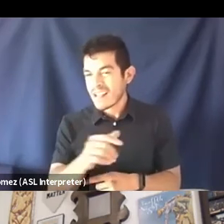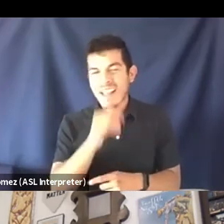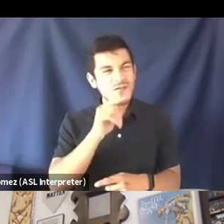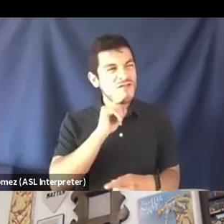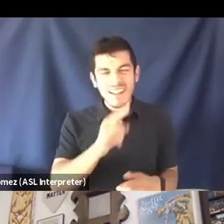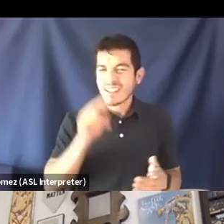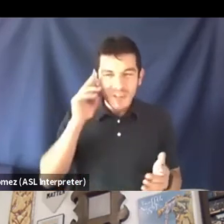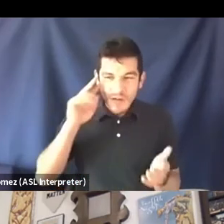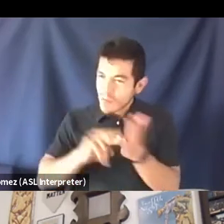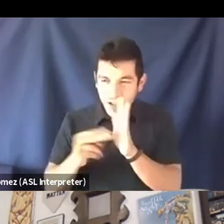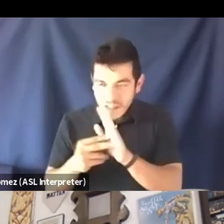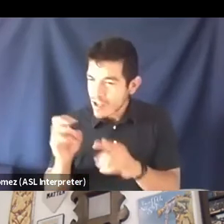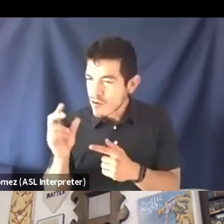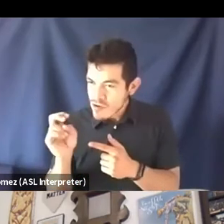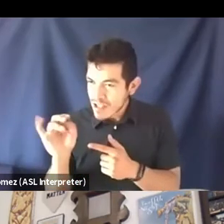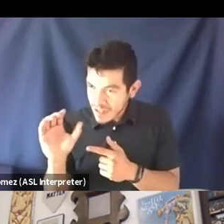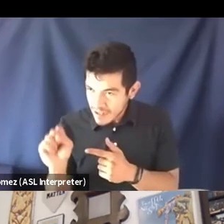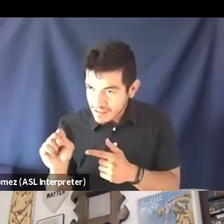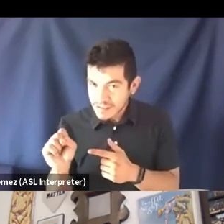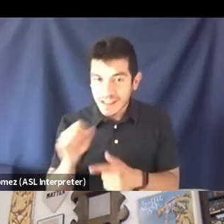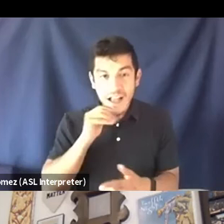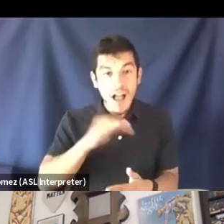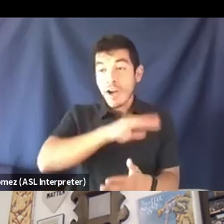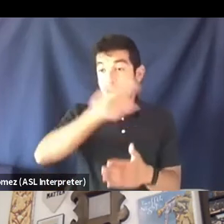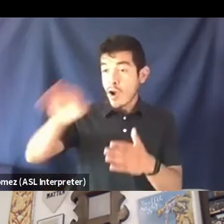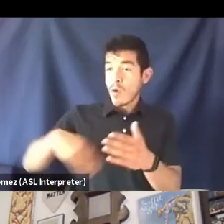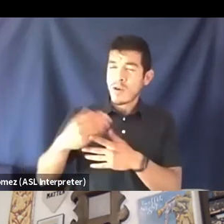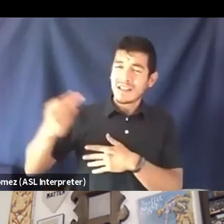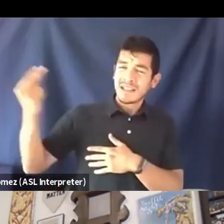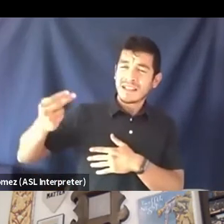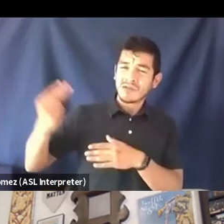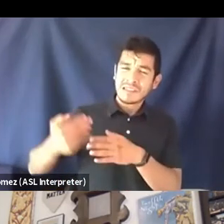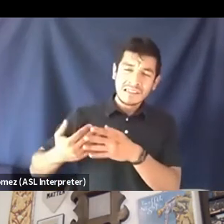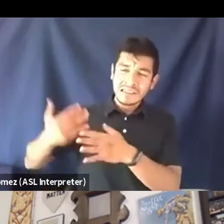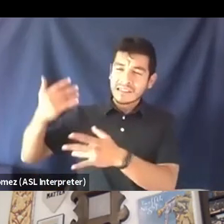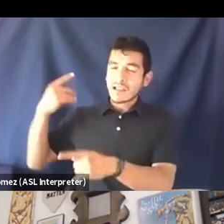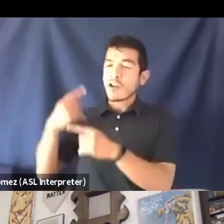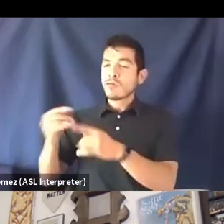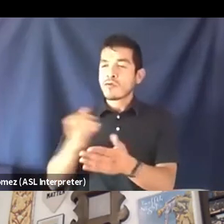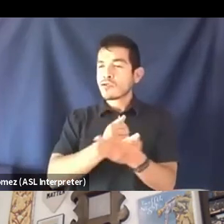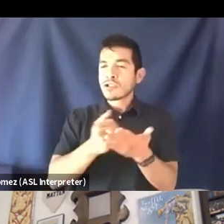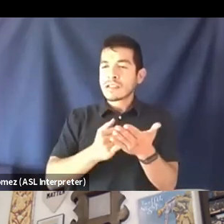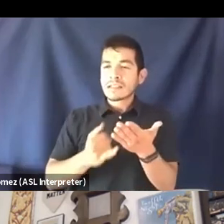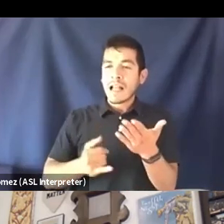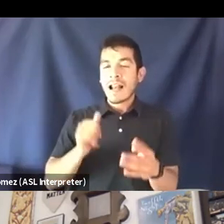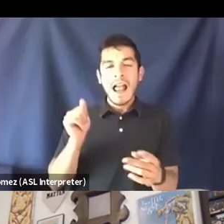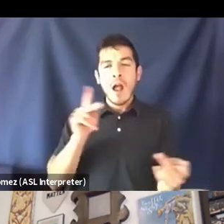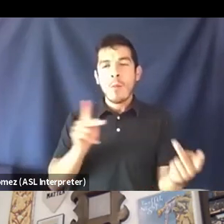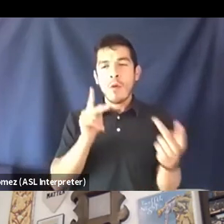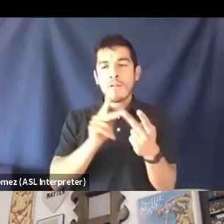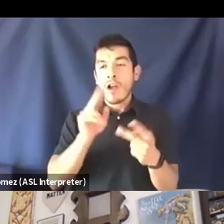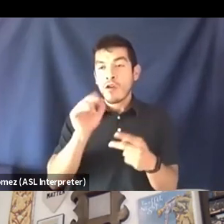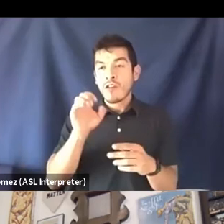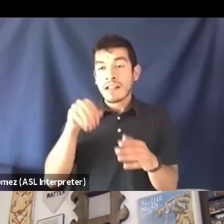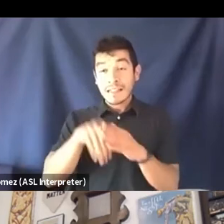that was, what that there was a whole history of trying to design a master race in this country,